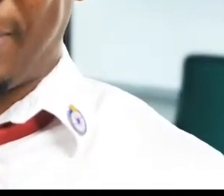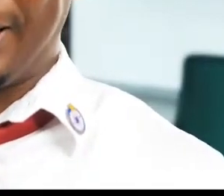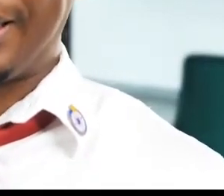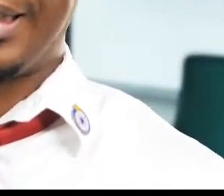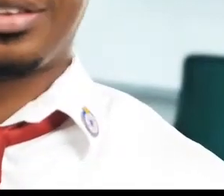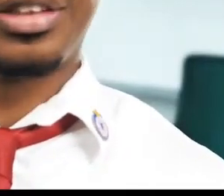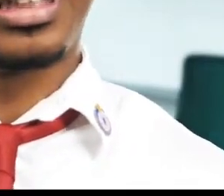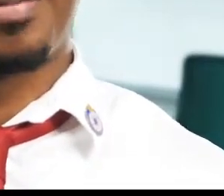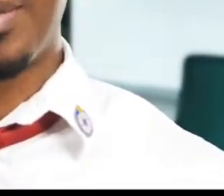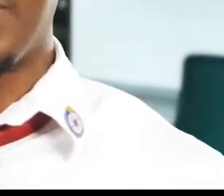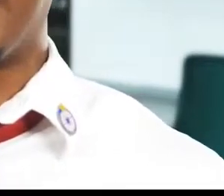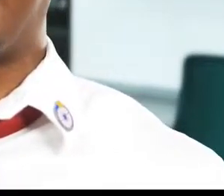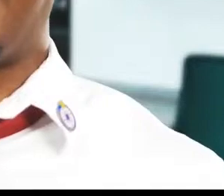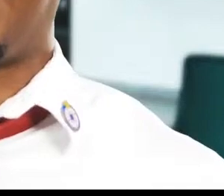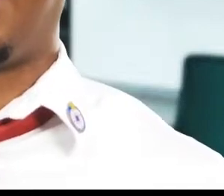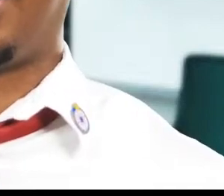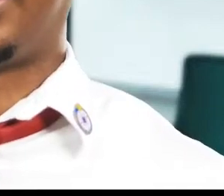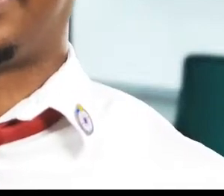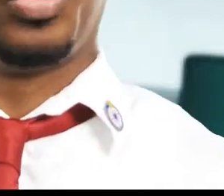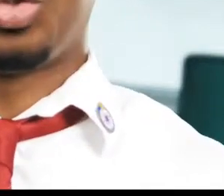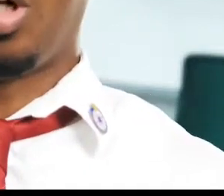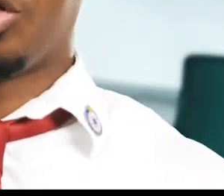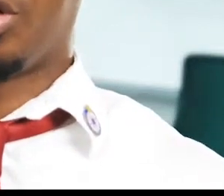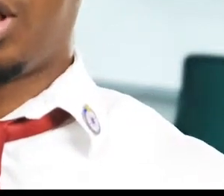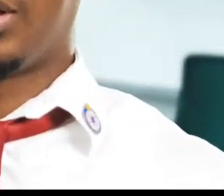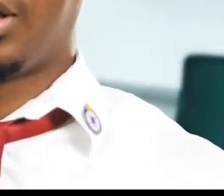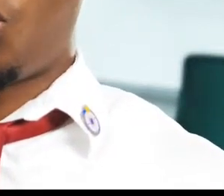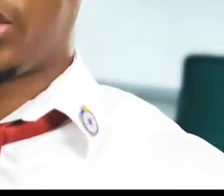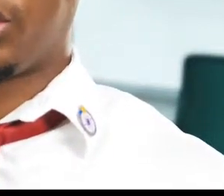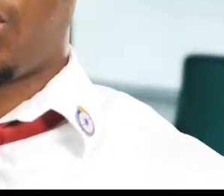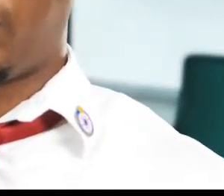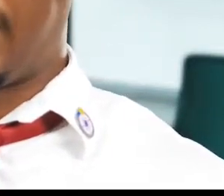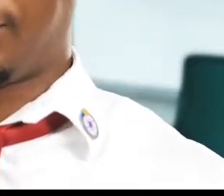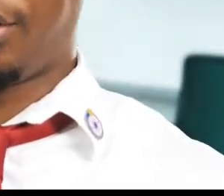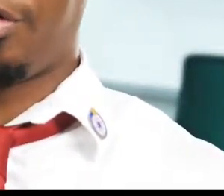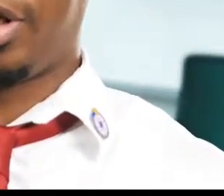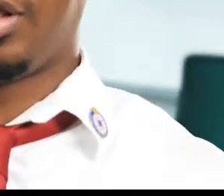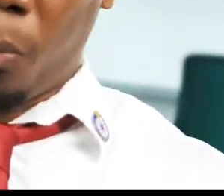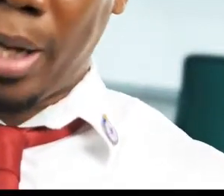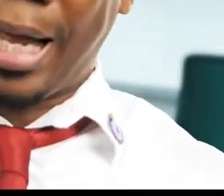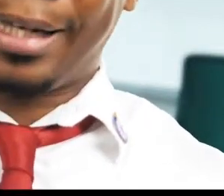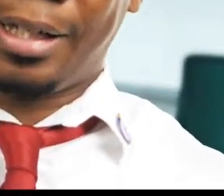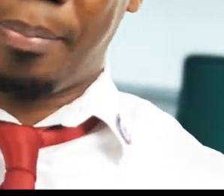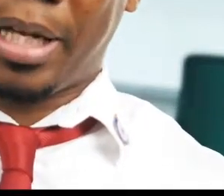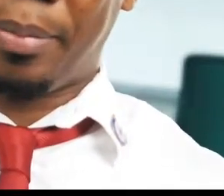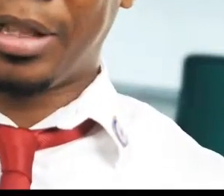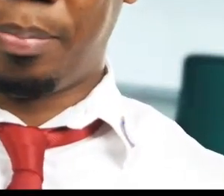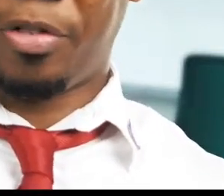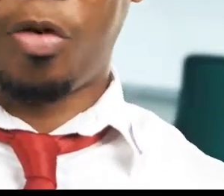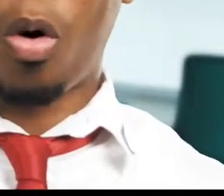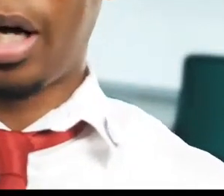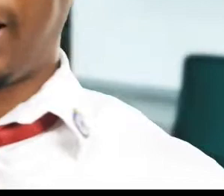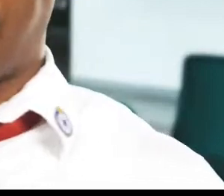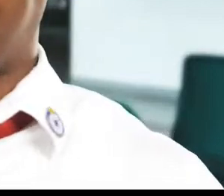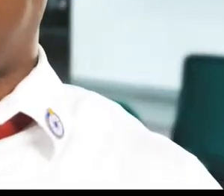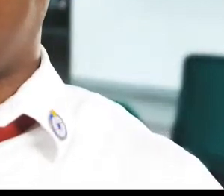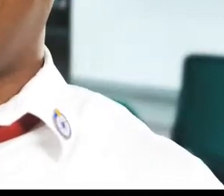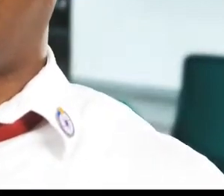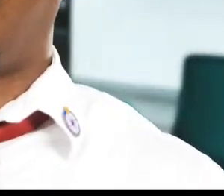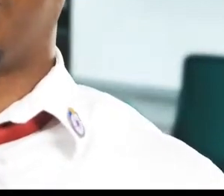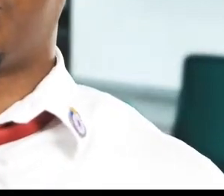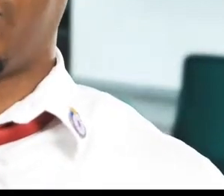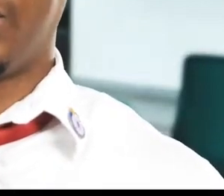should have at least 60 to 70% alcohol in it. We should also consider washing our hands thoroughly when handling babies before and